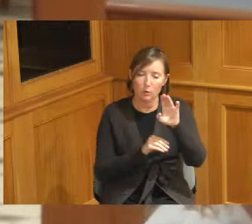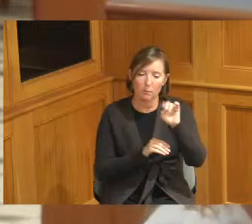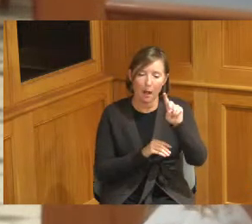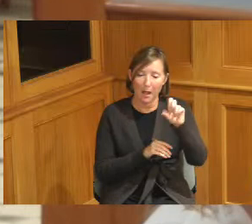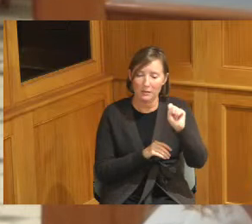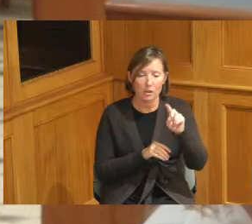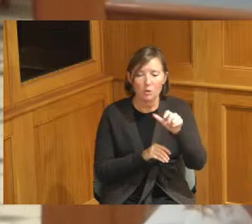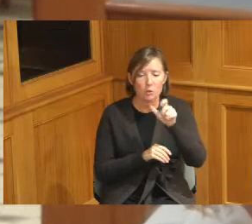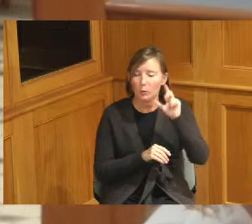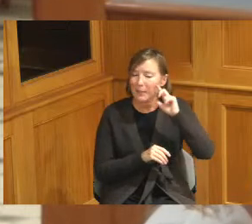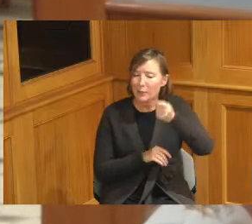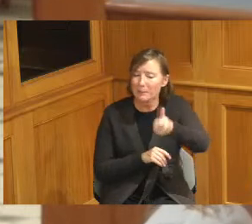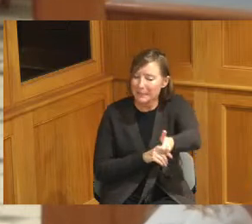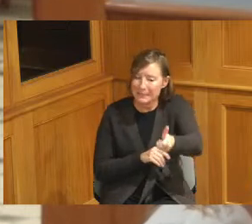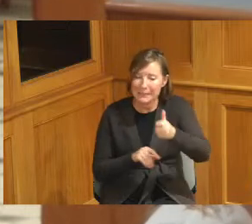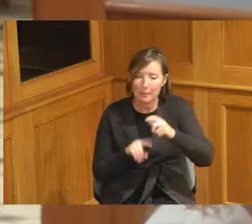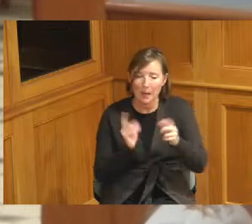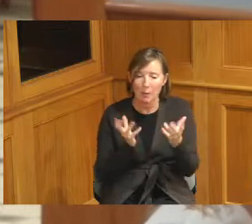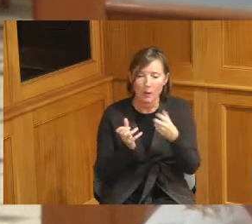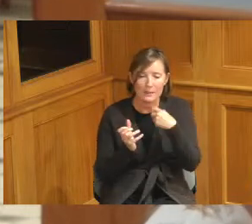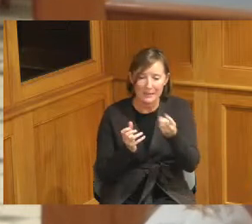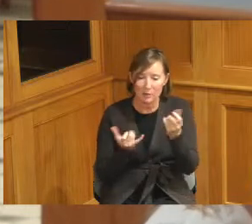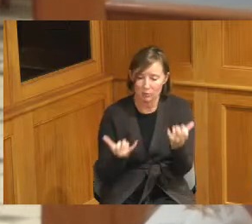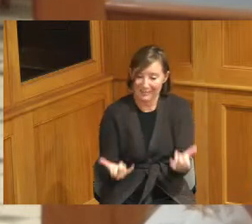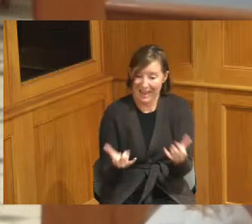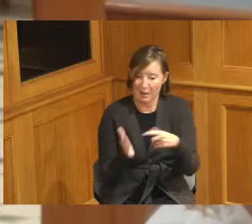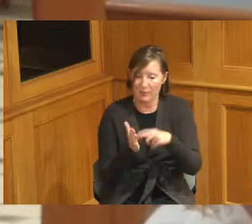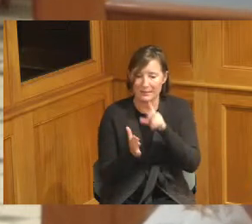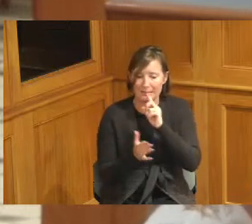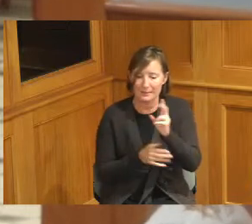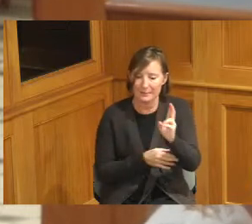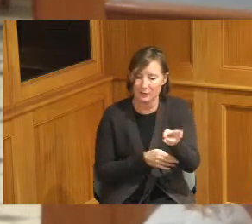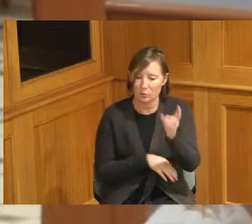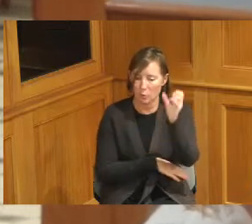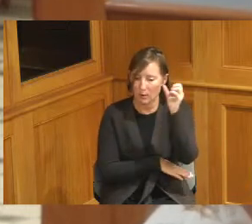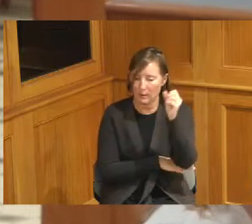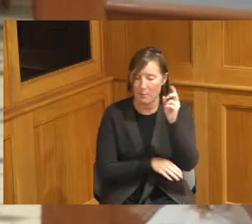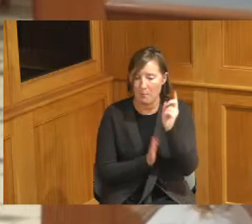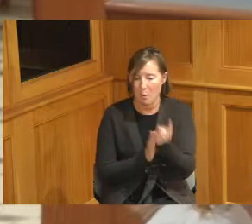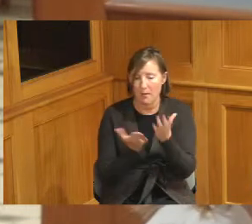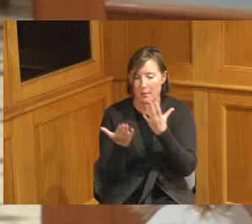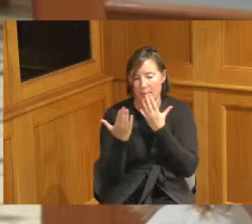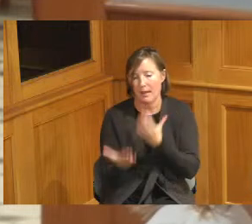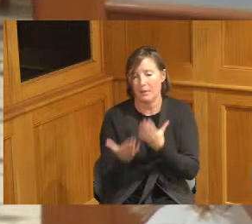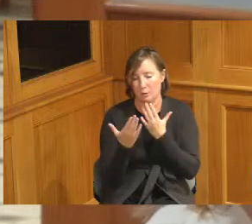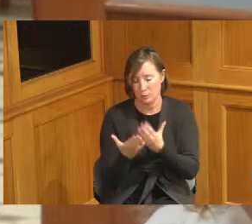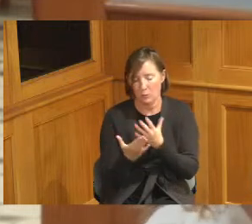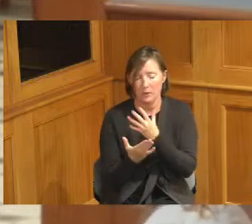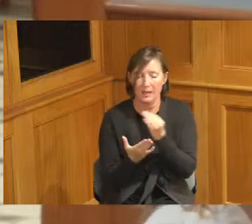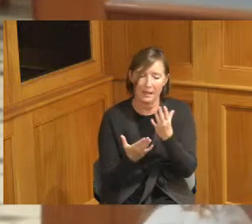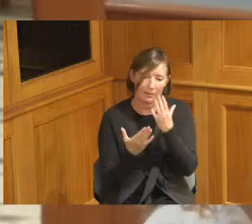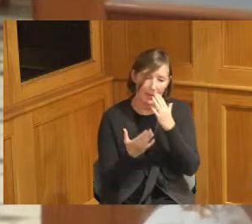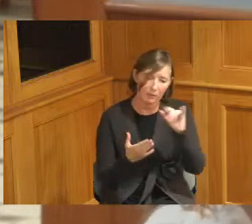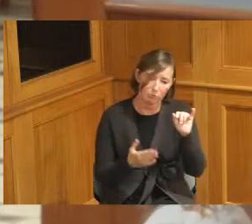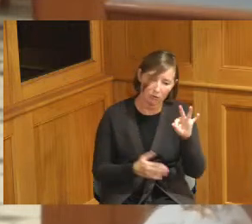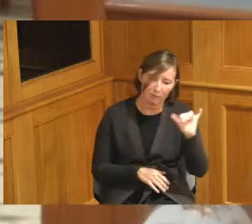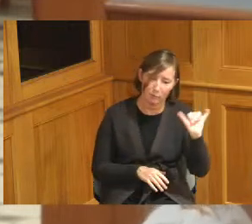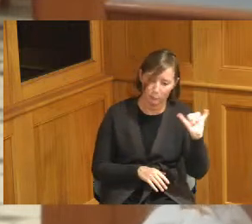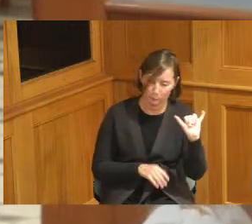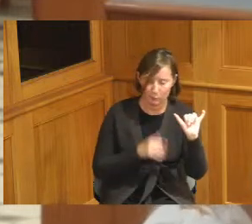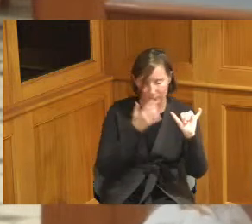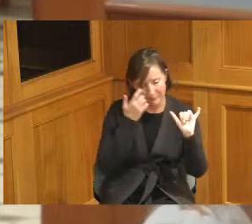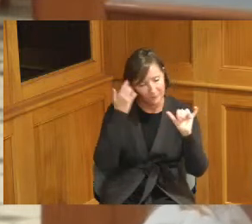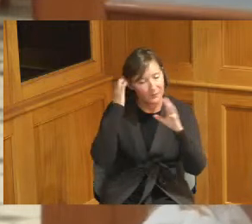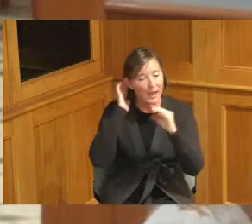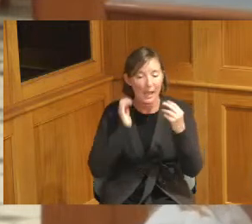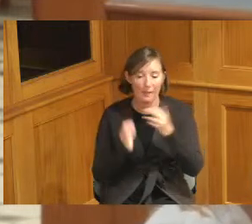just wanted to say that this is a historic moment, and I wanted to thank you, and I wanted to thank Jeff as well, and